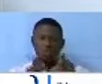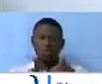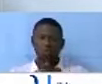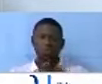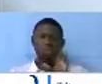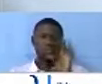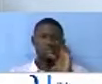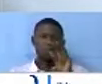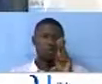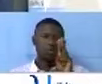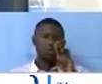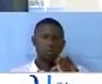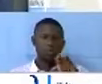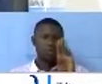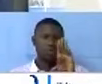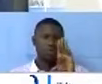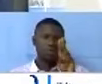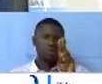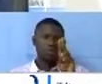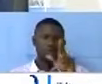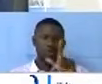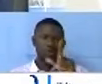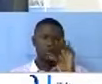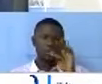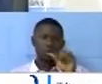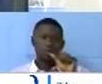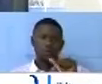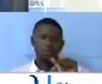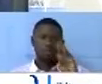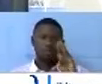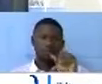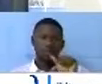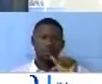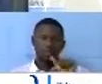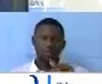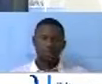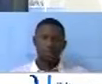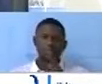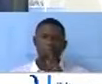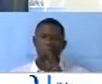Who was talking to Tumbulu Tamba? The president.